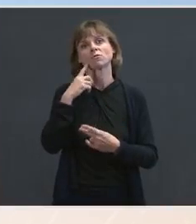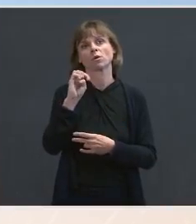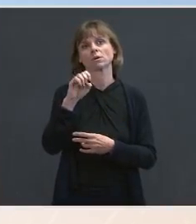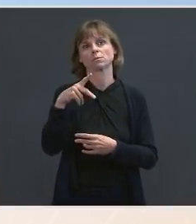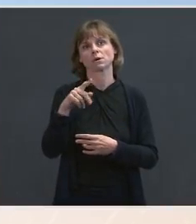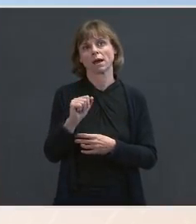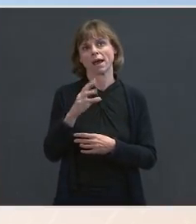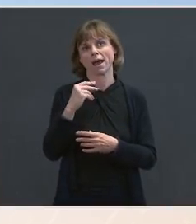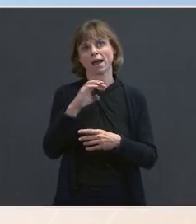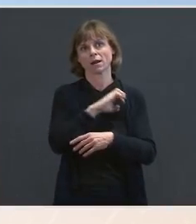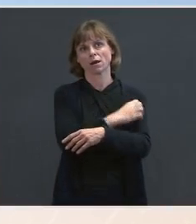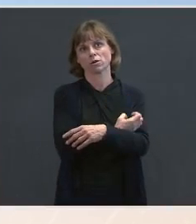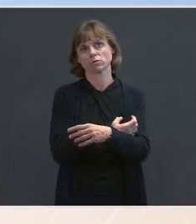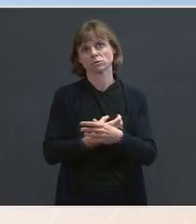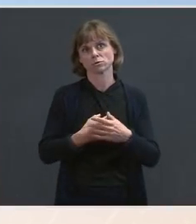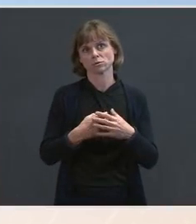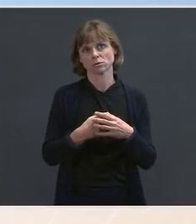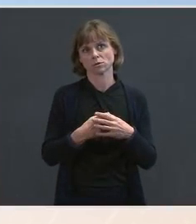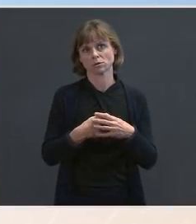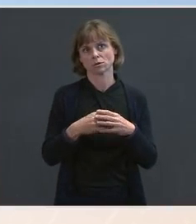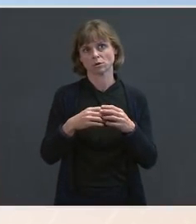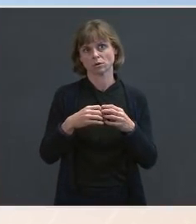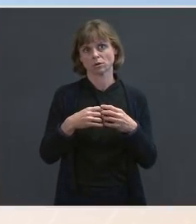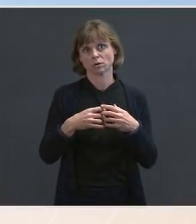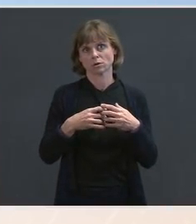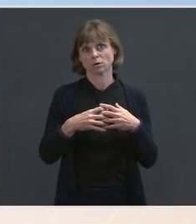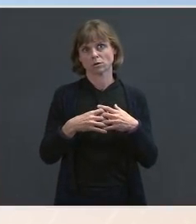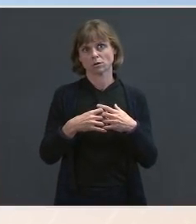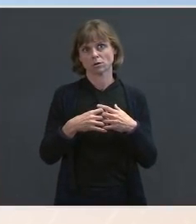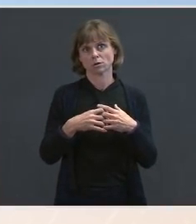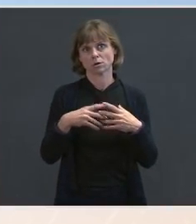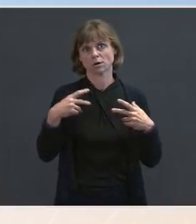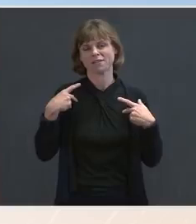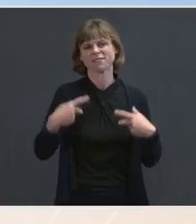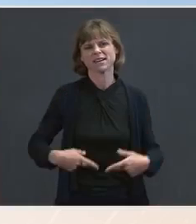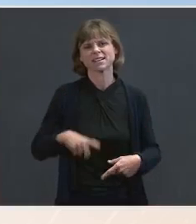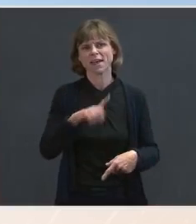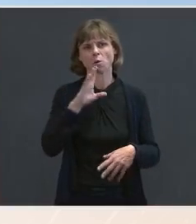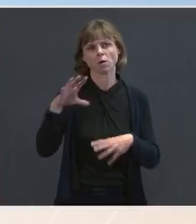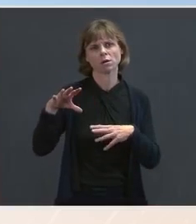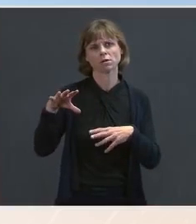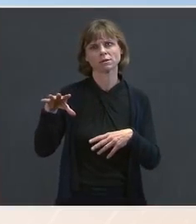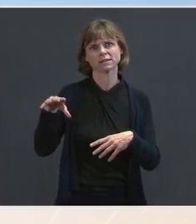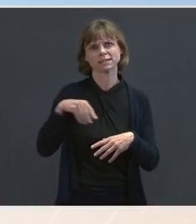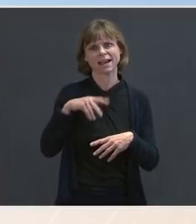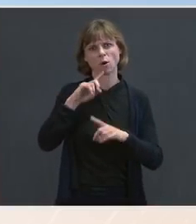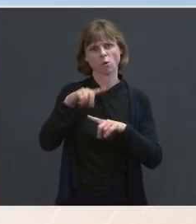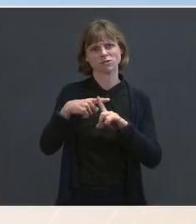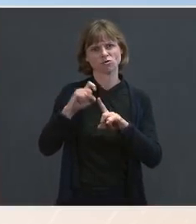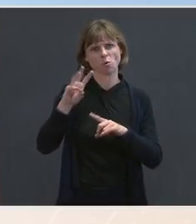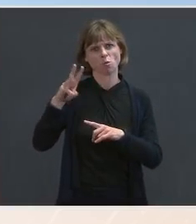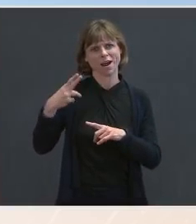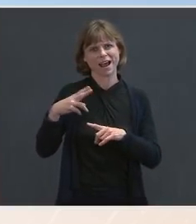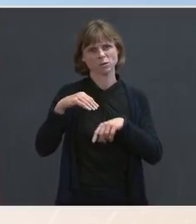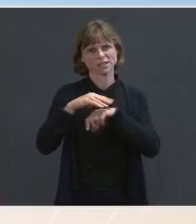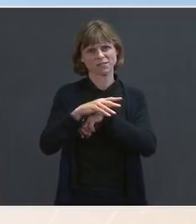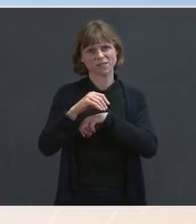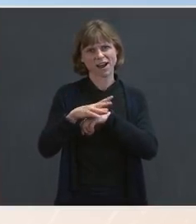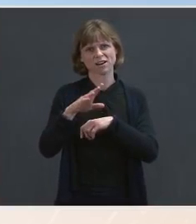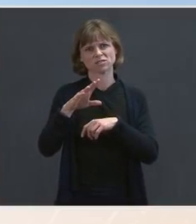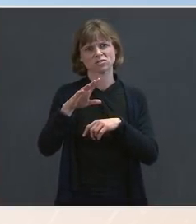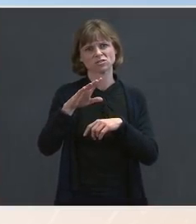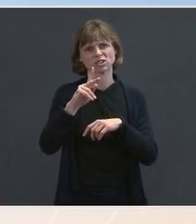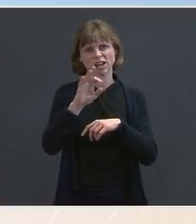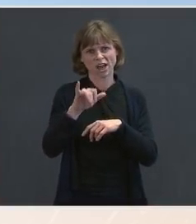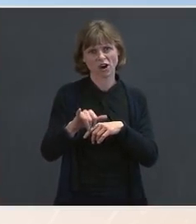they oppose them not necessarily because of the nominees themselves, but because they believe they'll be taking orders from White House advisors Gina McCarthy, John Kerry.